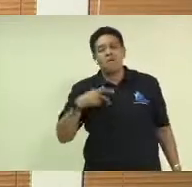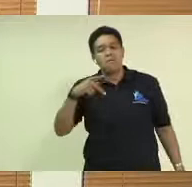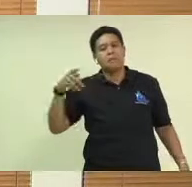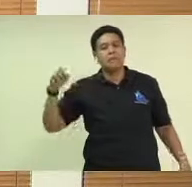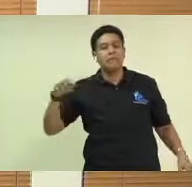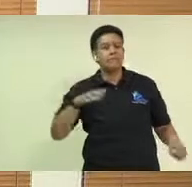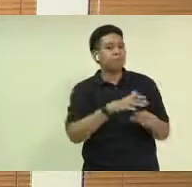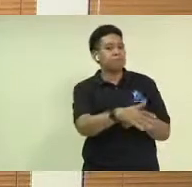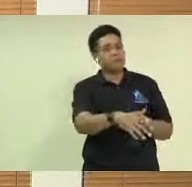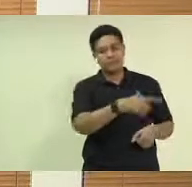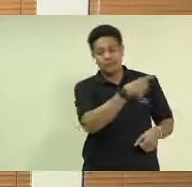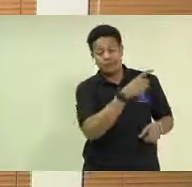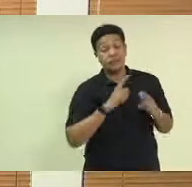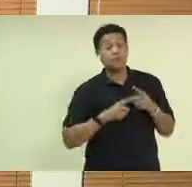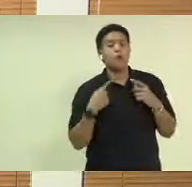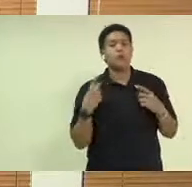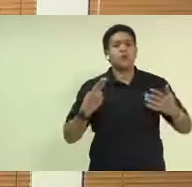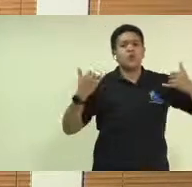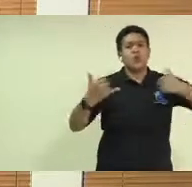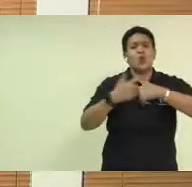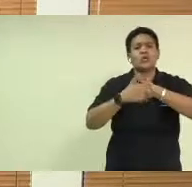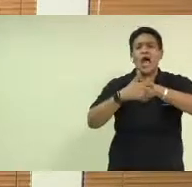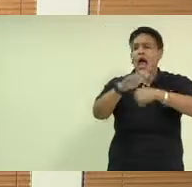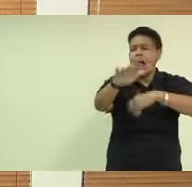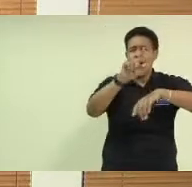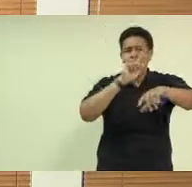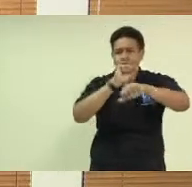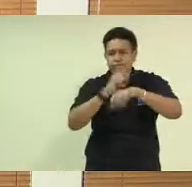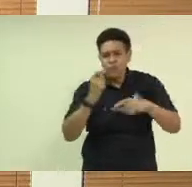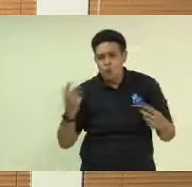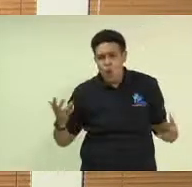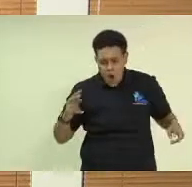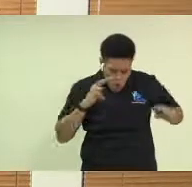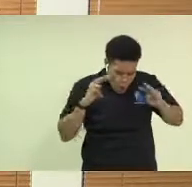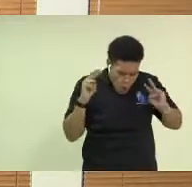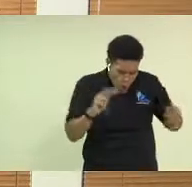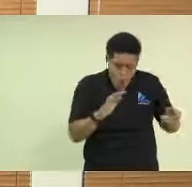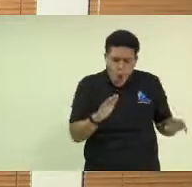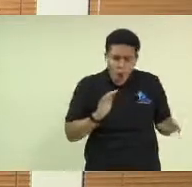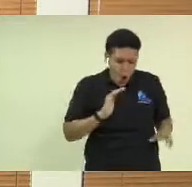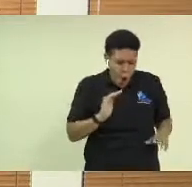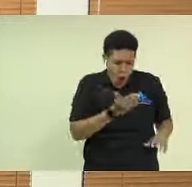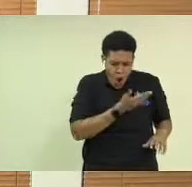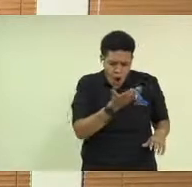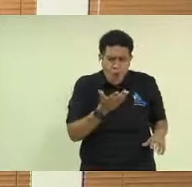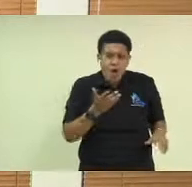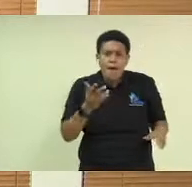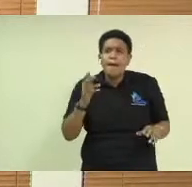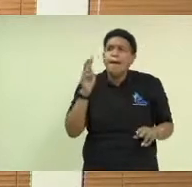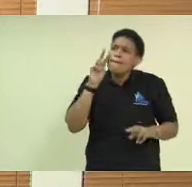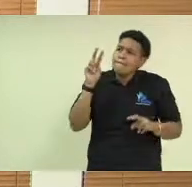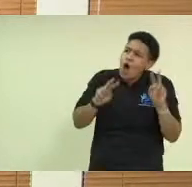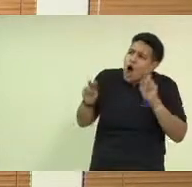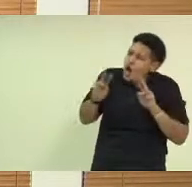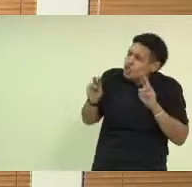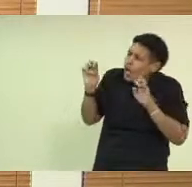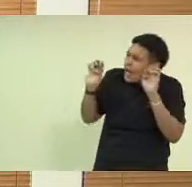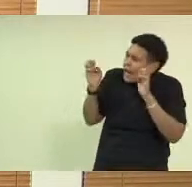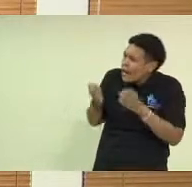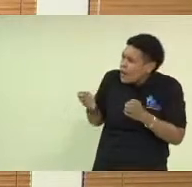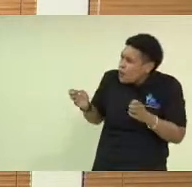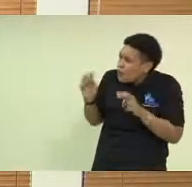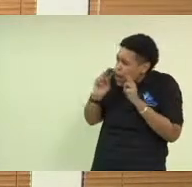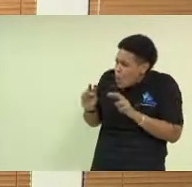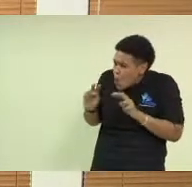this period as well to look at our monitoring equipment. We have